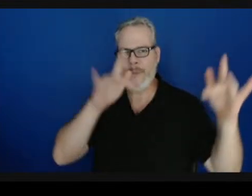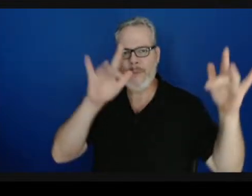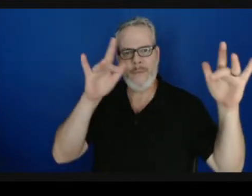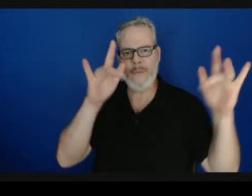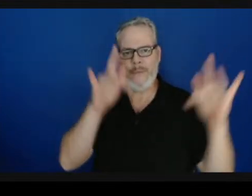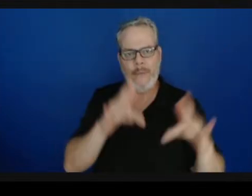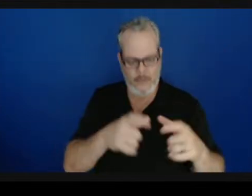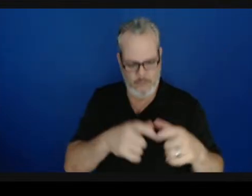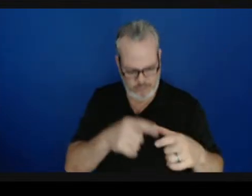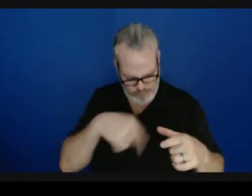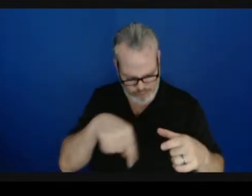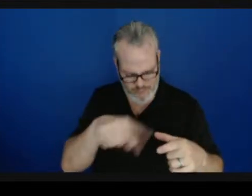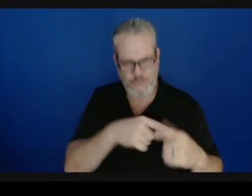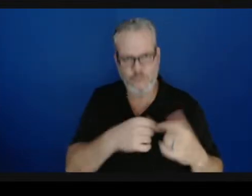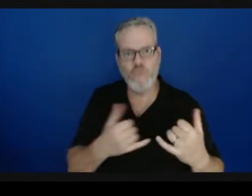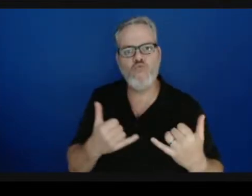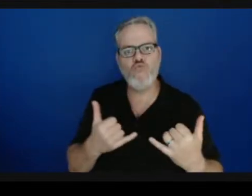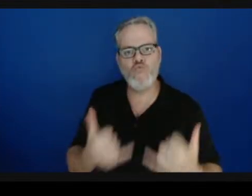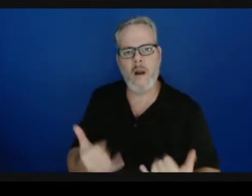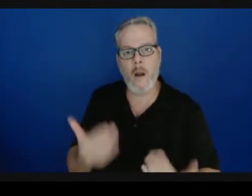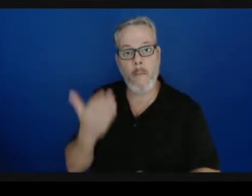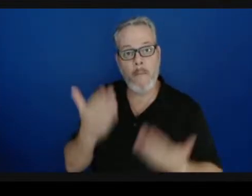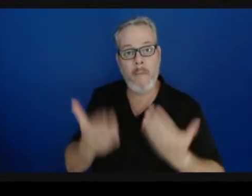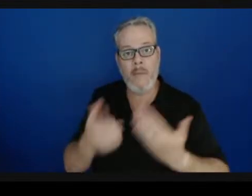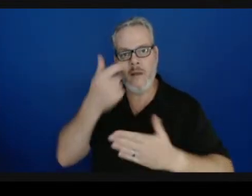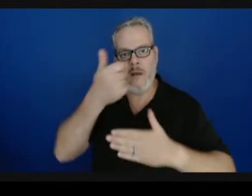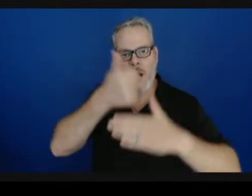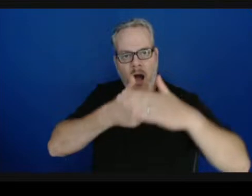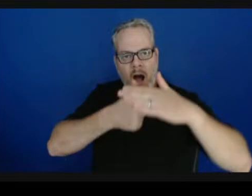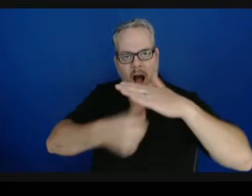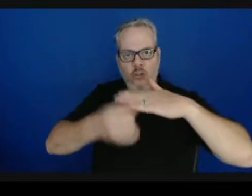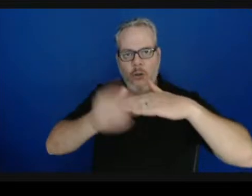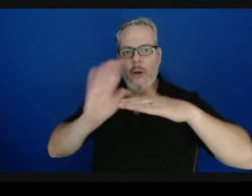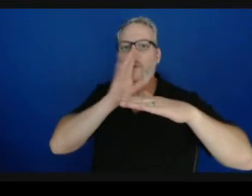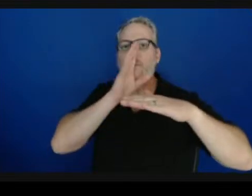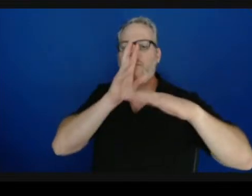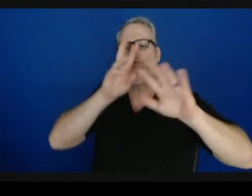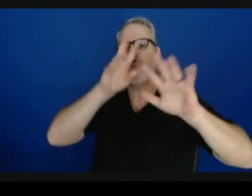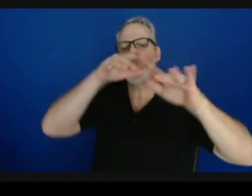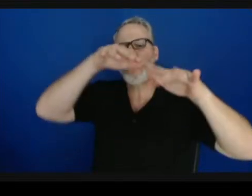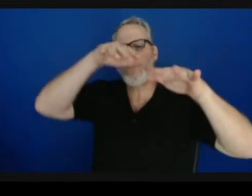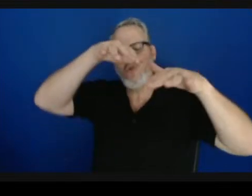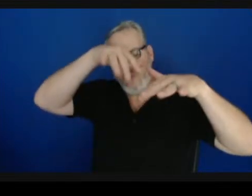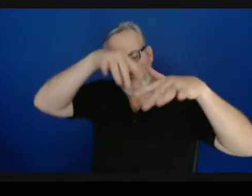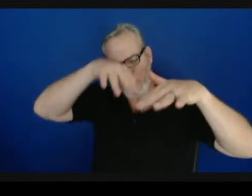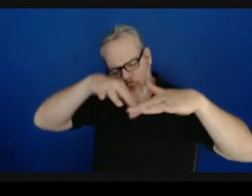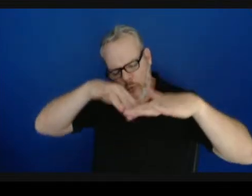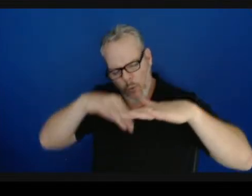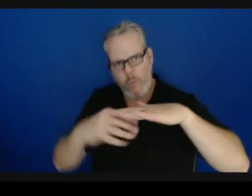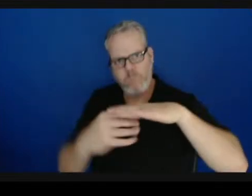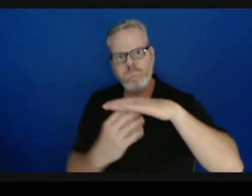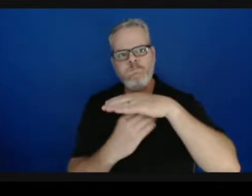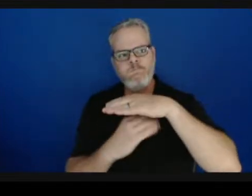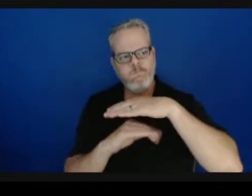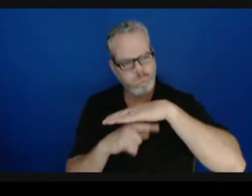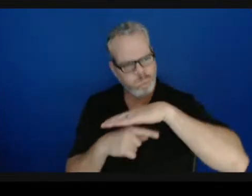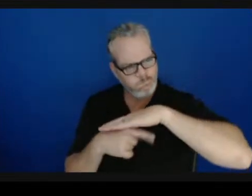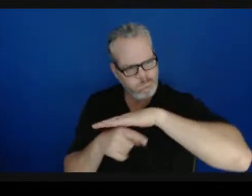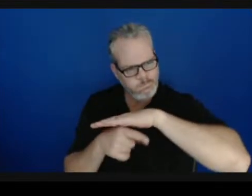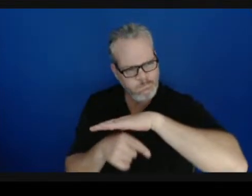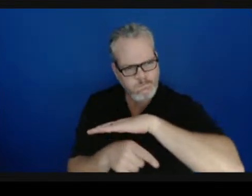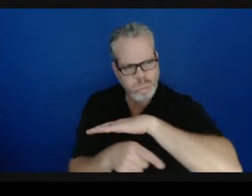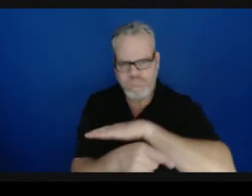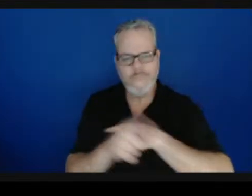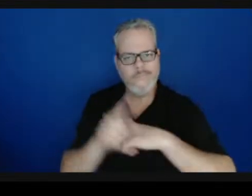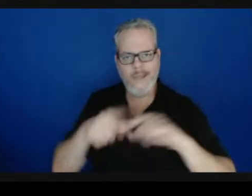floor at present, perhaps because the lava is going underneath that crust as it moves across the floor there. So that's the current view.